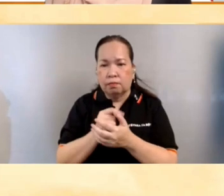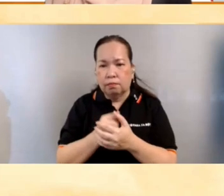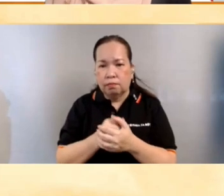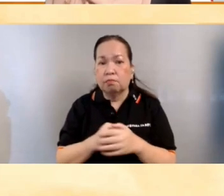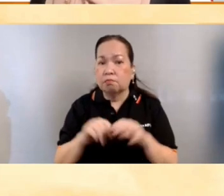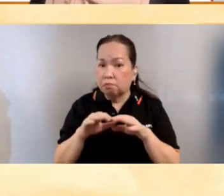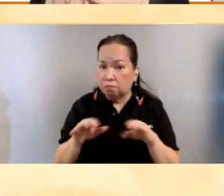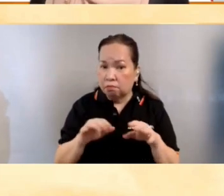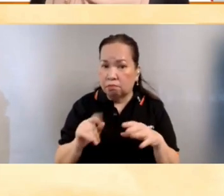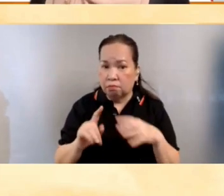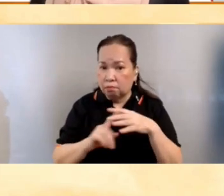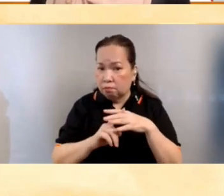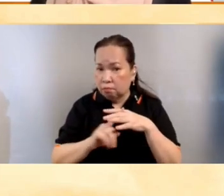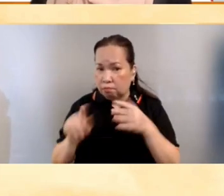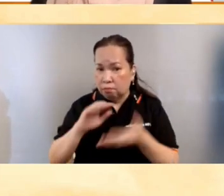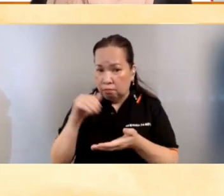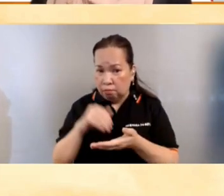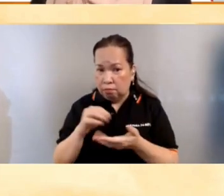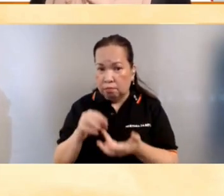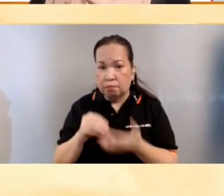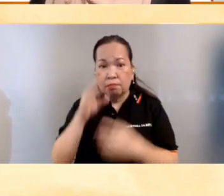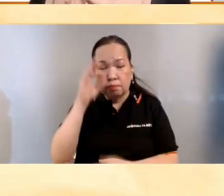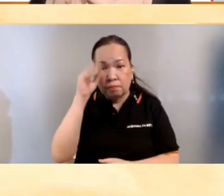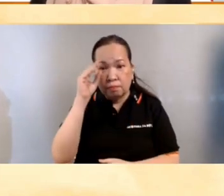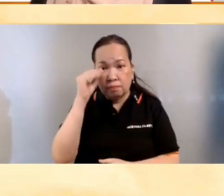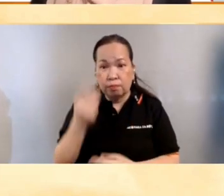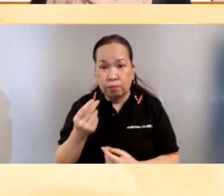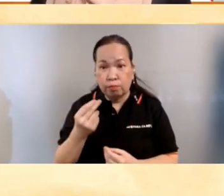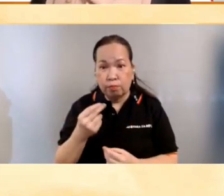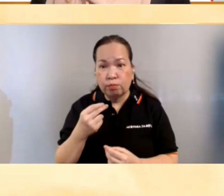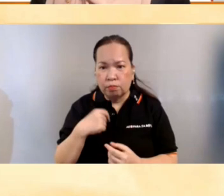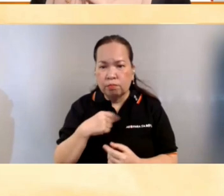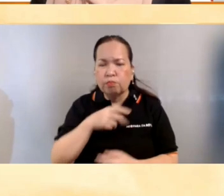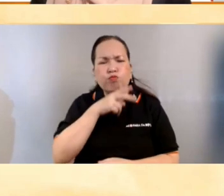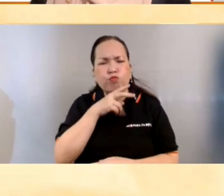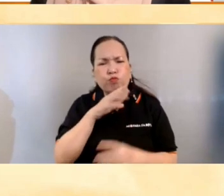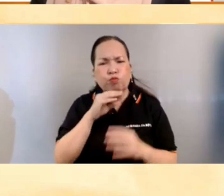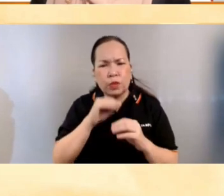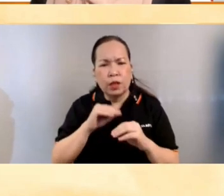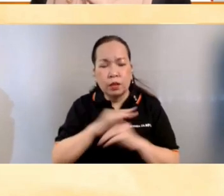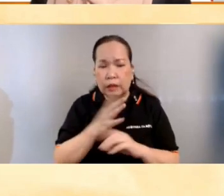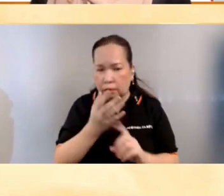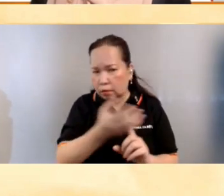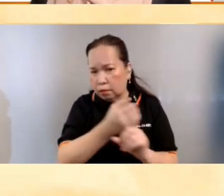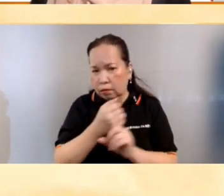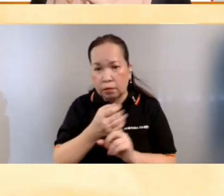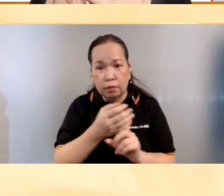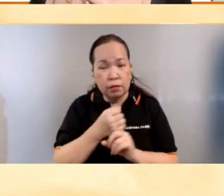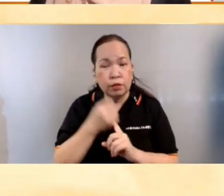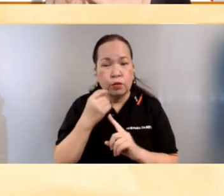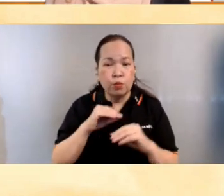Children in evacuation centers, especially the boys, are also highly susceptible to recruitment and